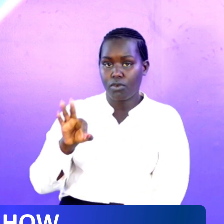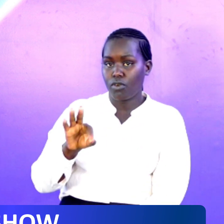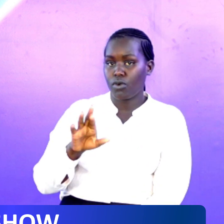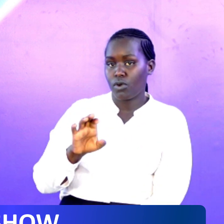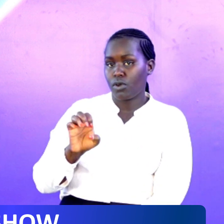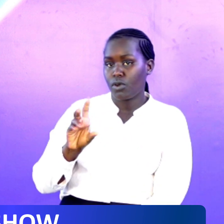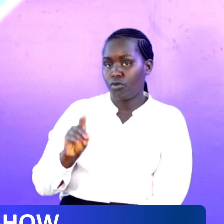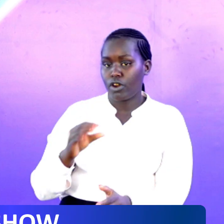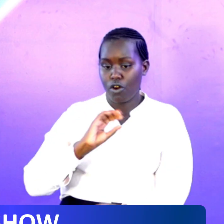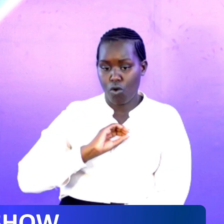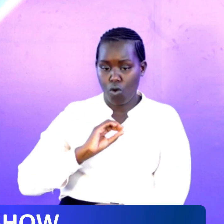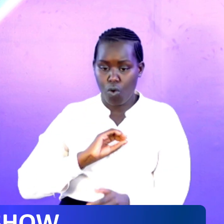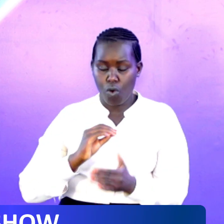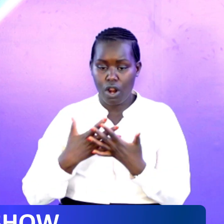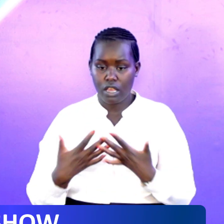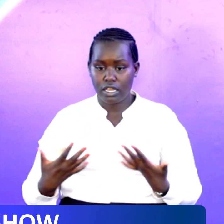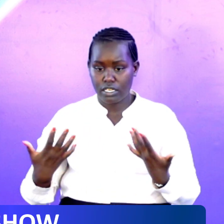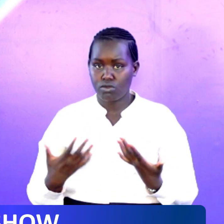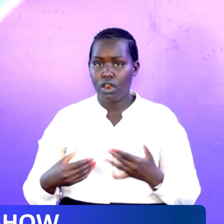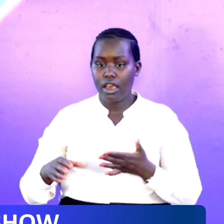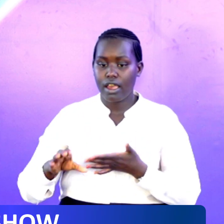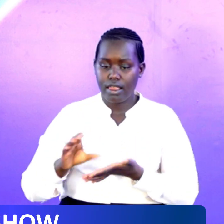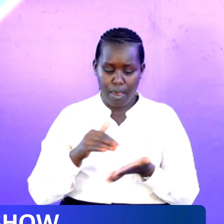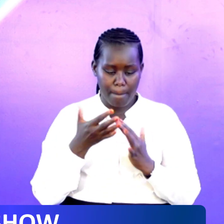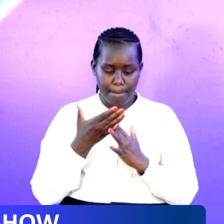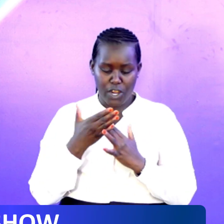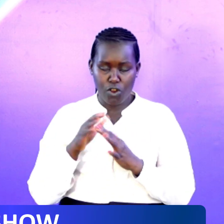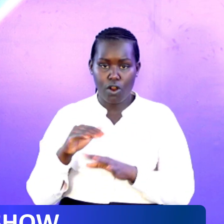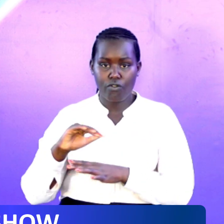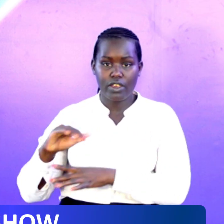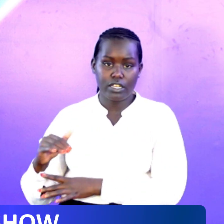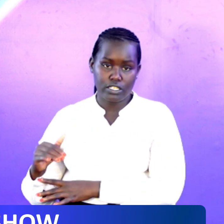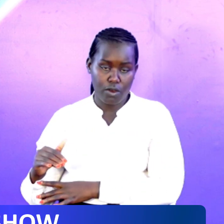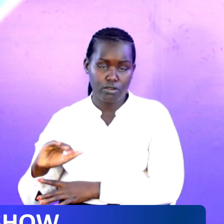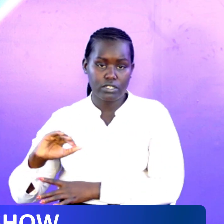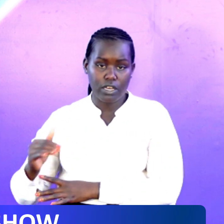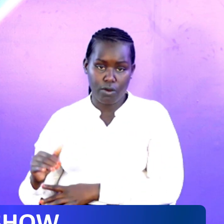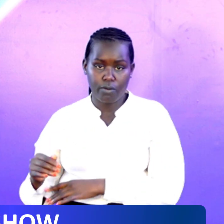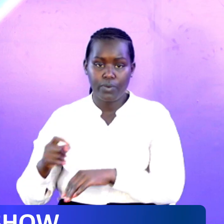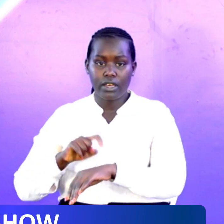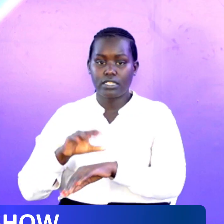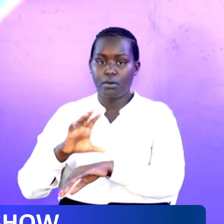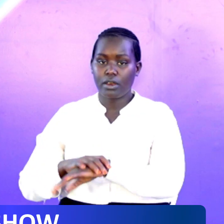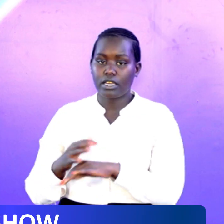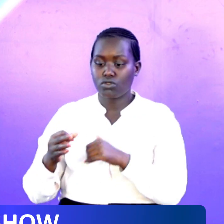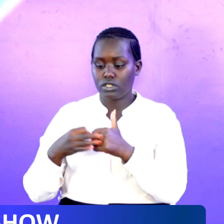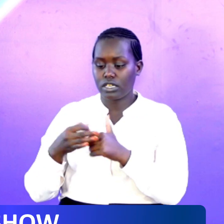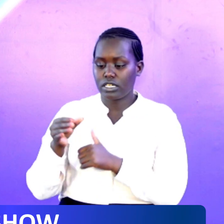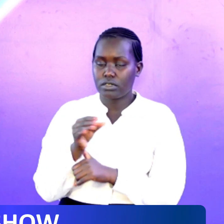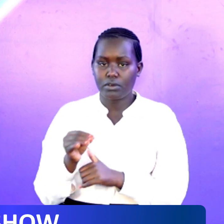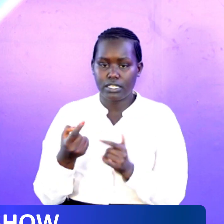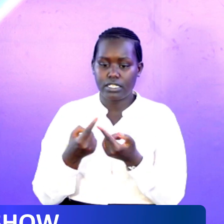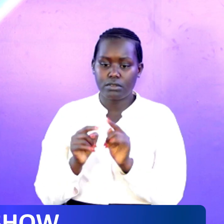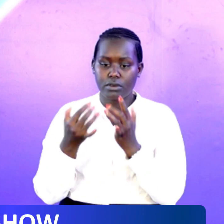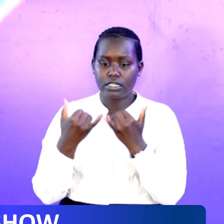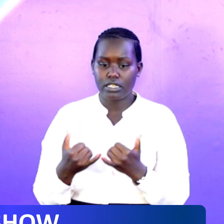owns property in the middle of the city. When he bought it, the returns was 8%, isn't Yes. it? But what's the return now? So